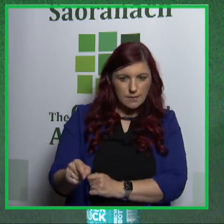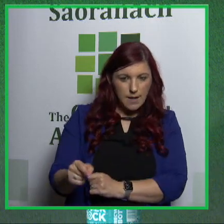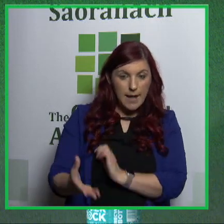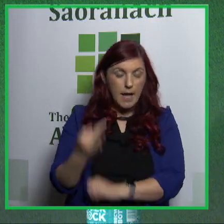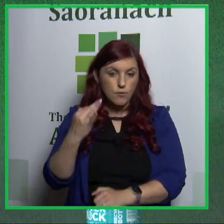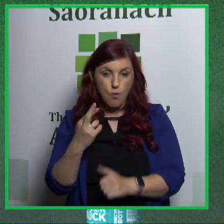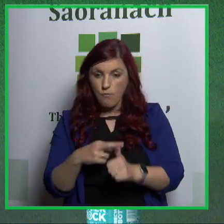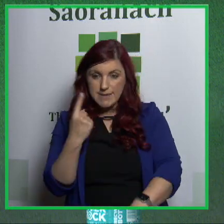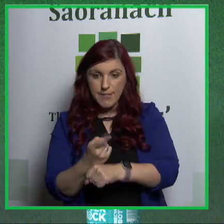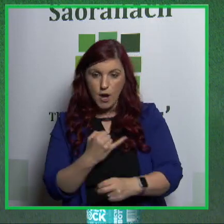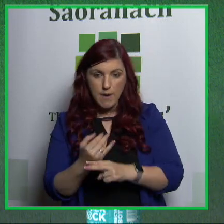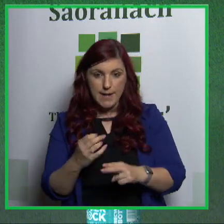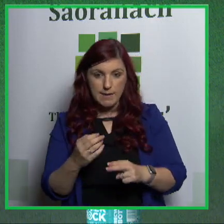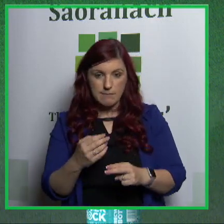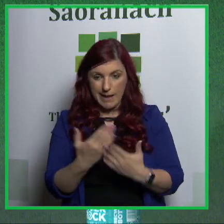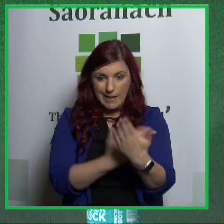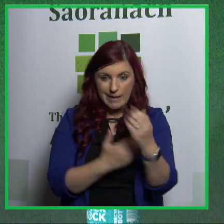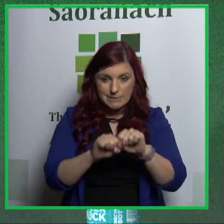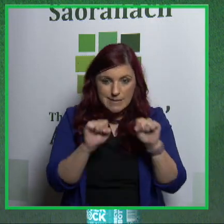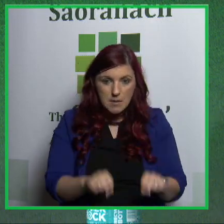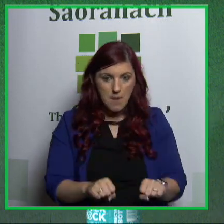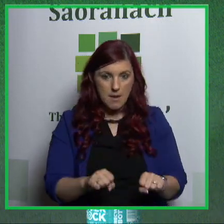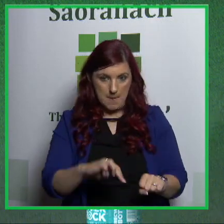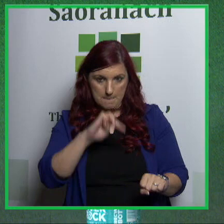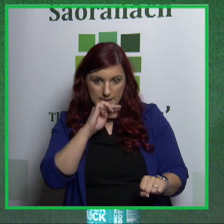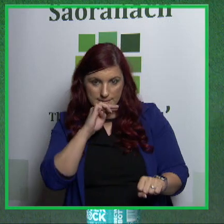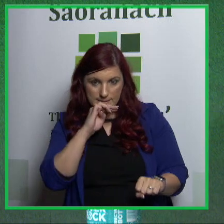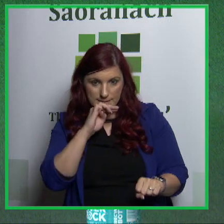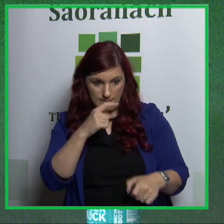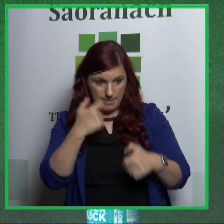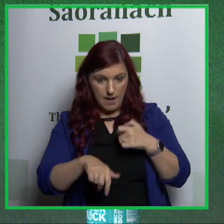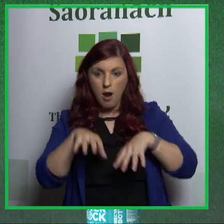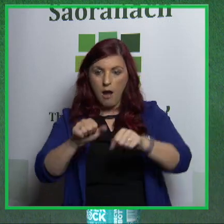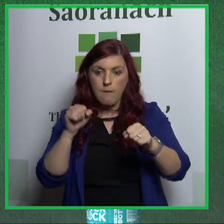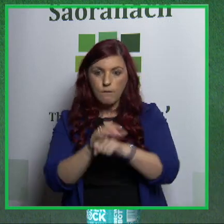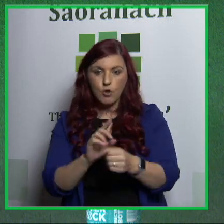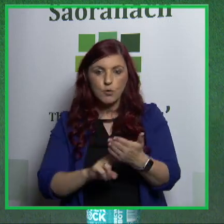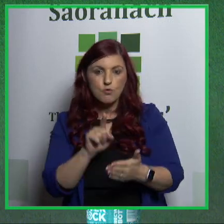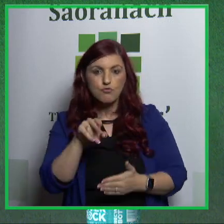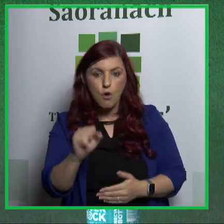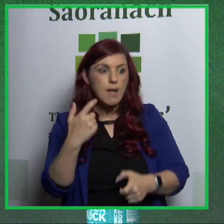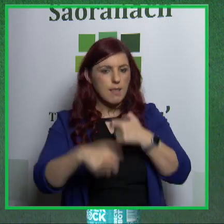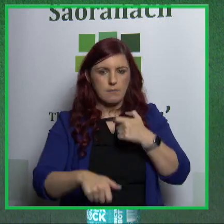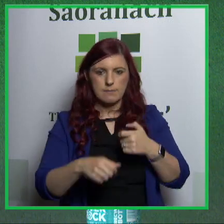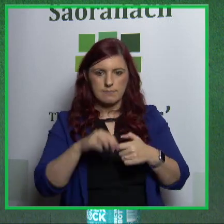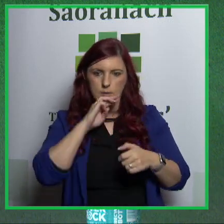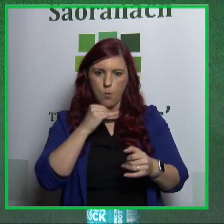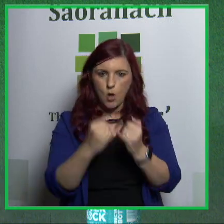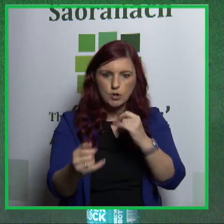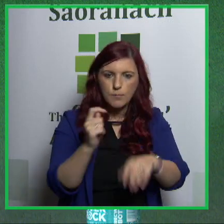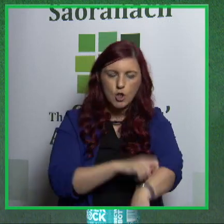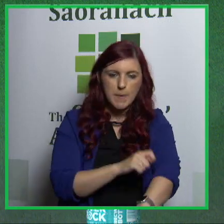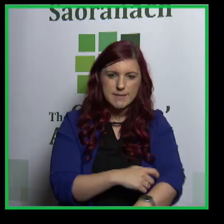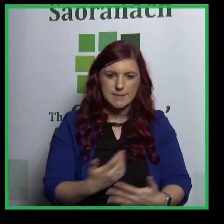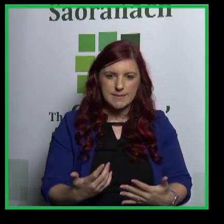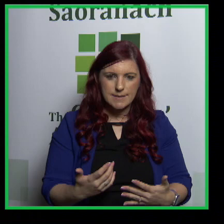highlighted already, you're going to get more of a sentence as it is than to somebody that has money or that can bail